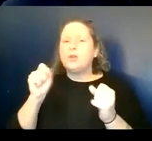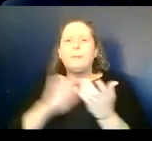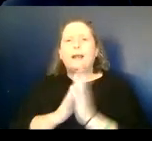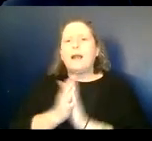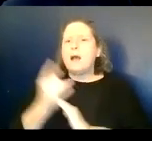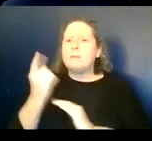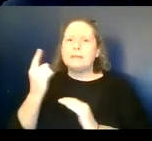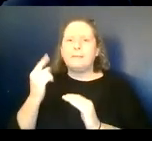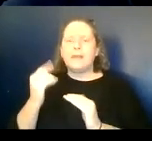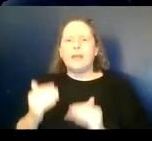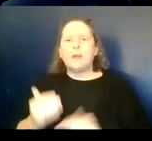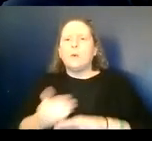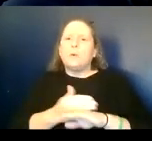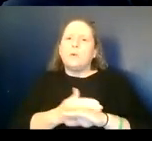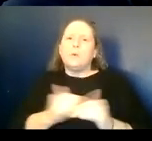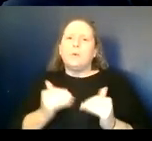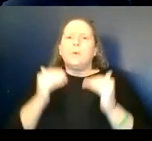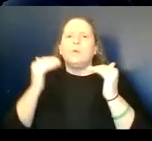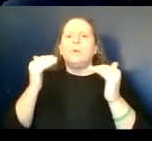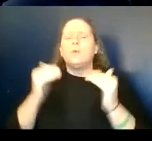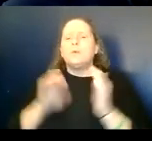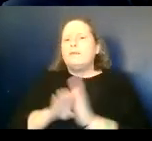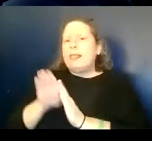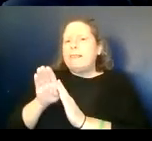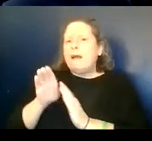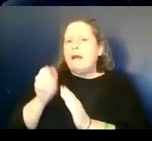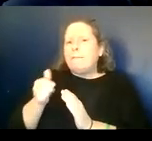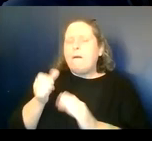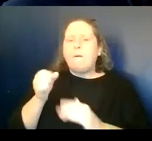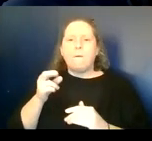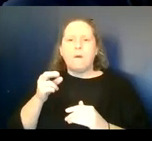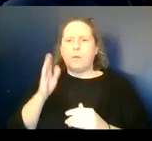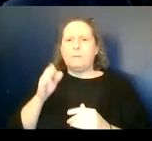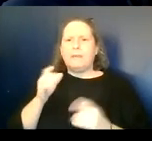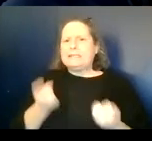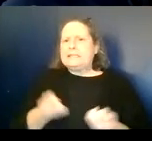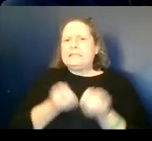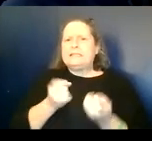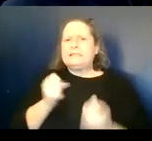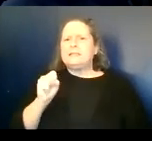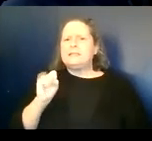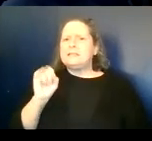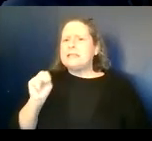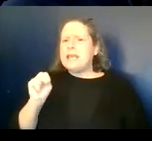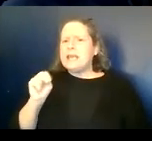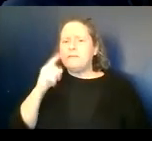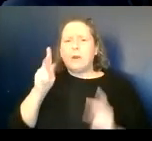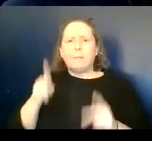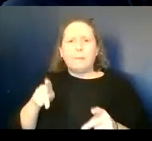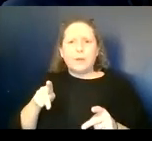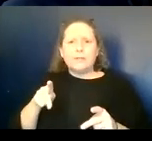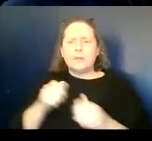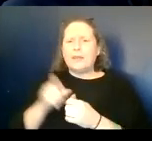it will be a sin for somebody with a disability to pursue passions in life,